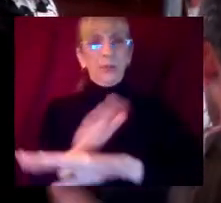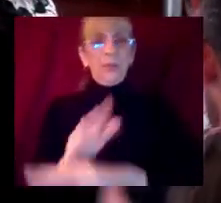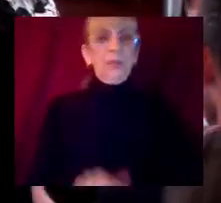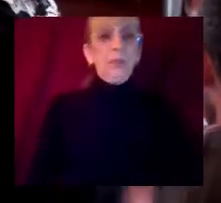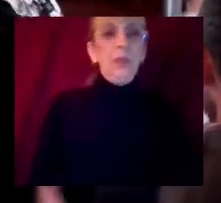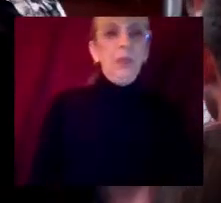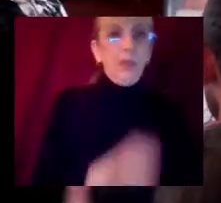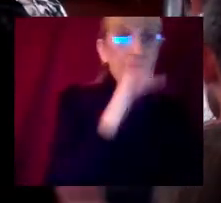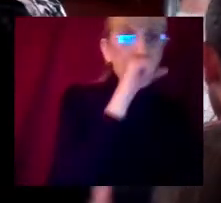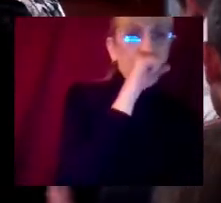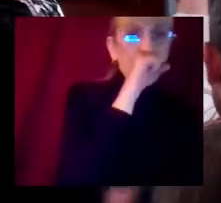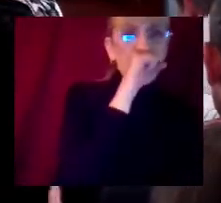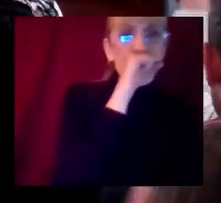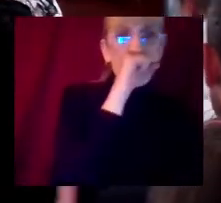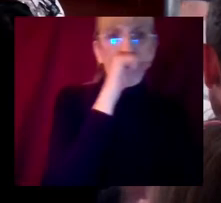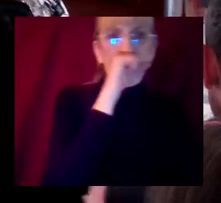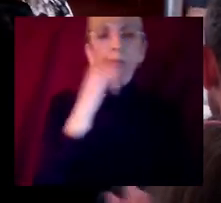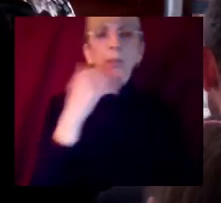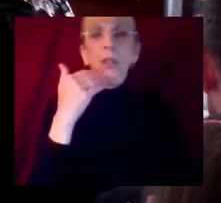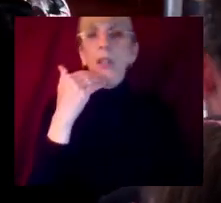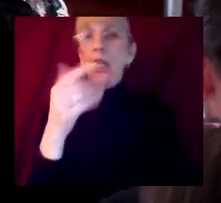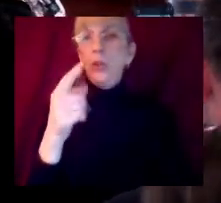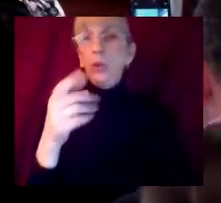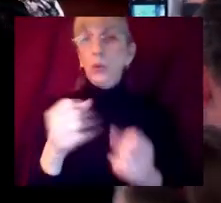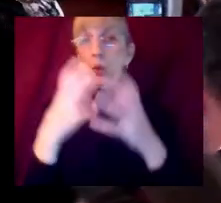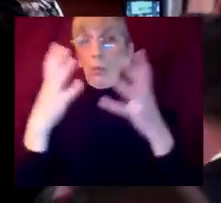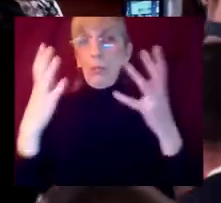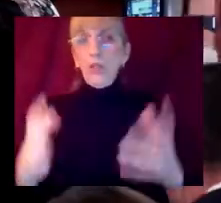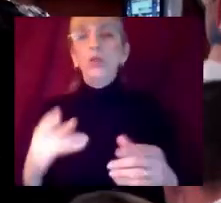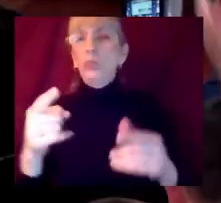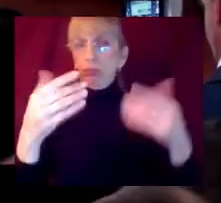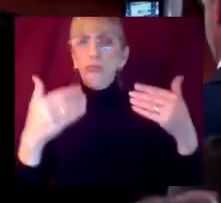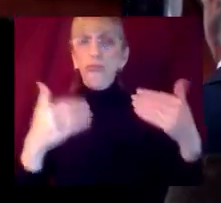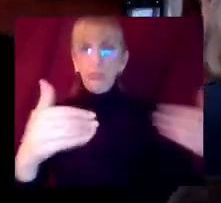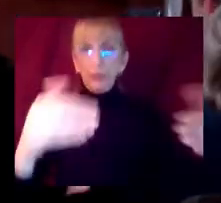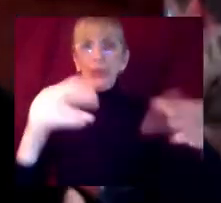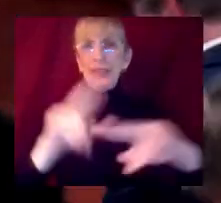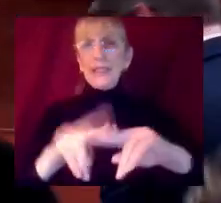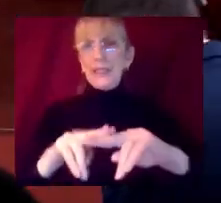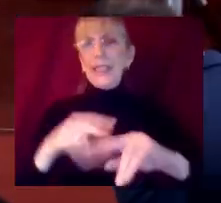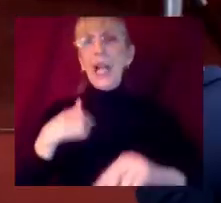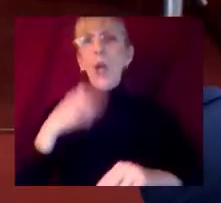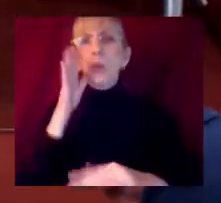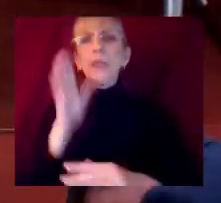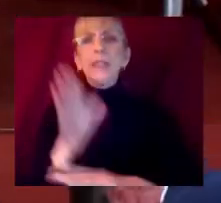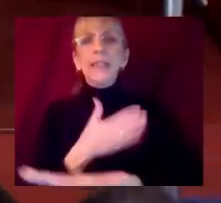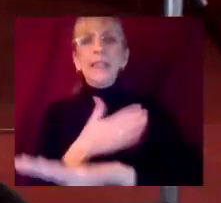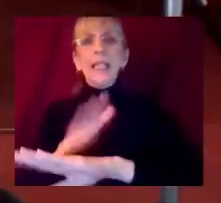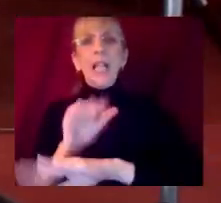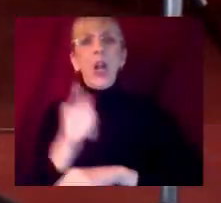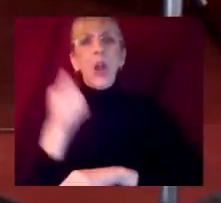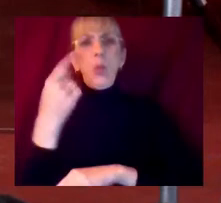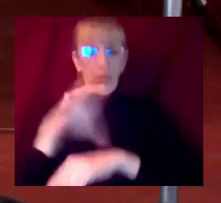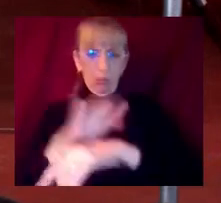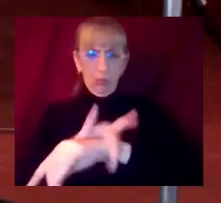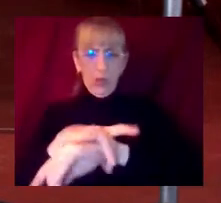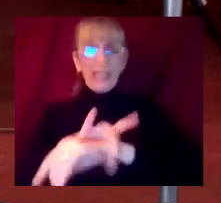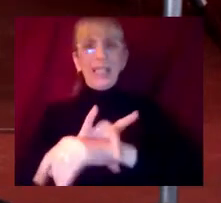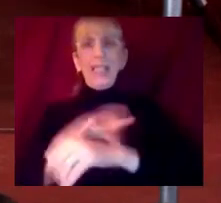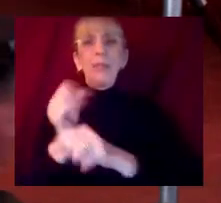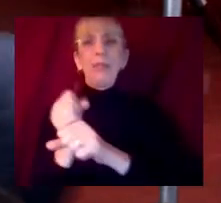Oh, thank you so much. Well, you can go ahead and sit down. I will sing another one. I had to get rid of that bracelet. It was driving me